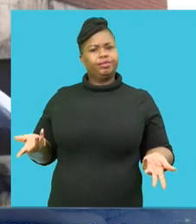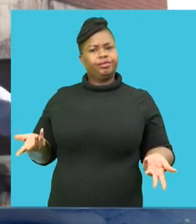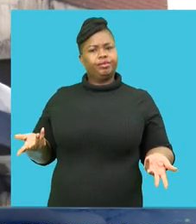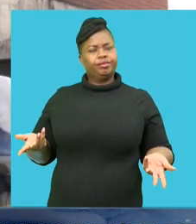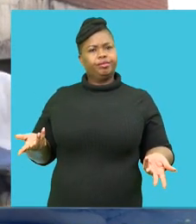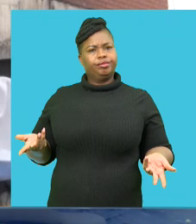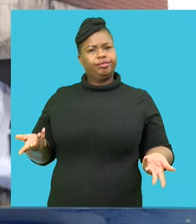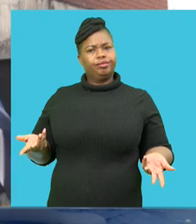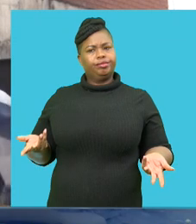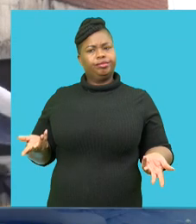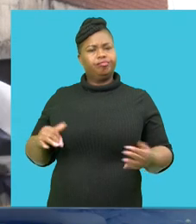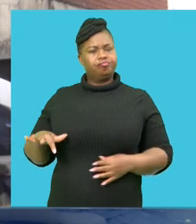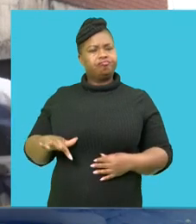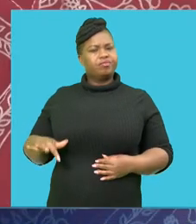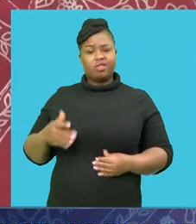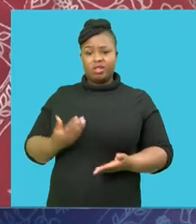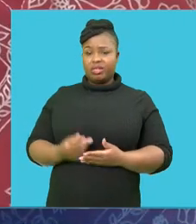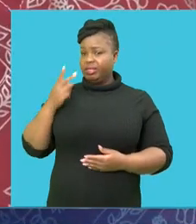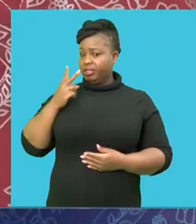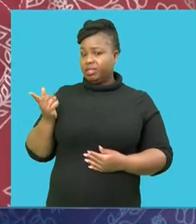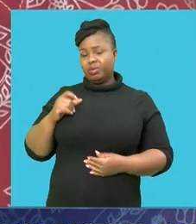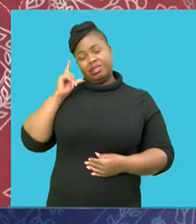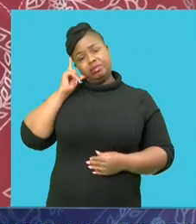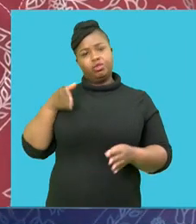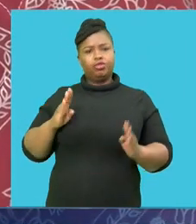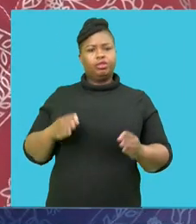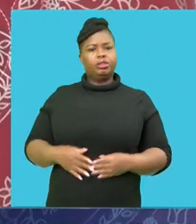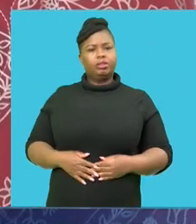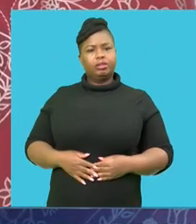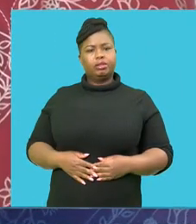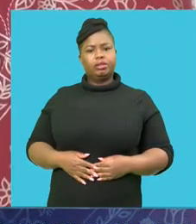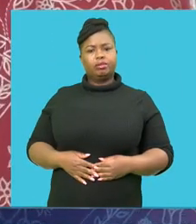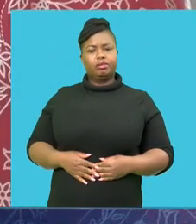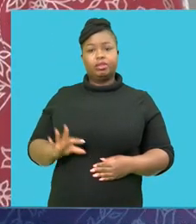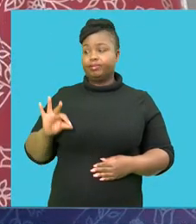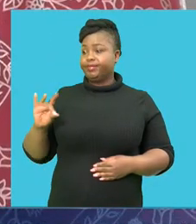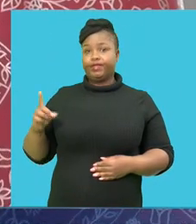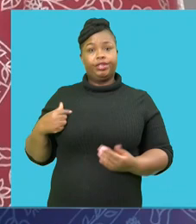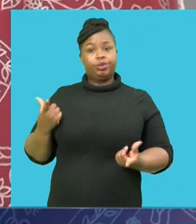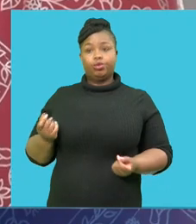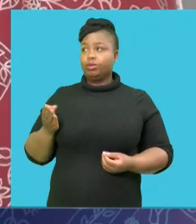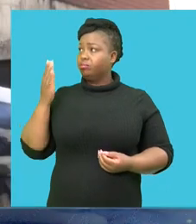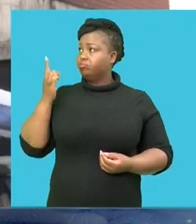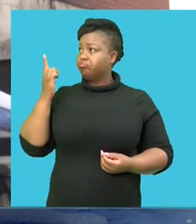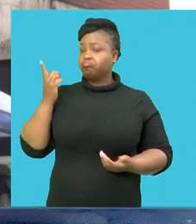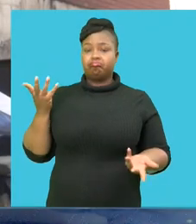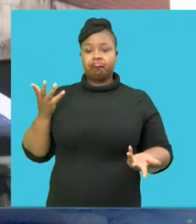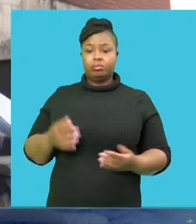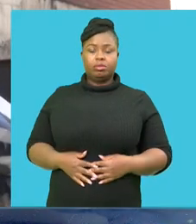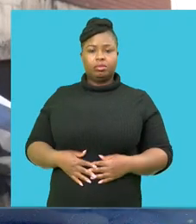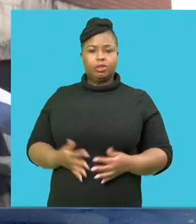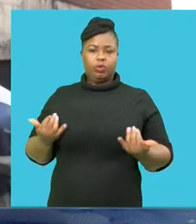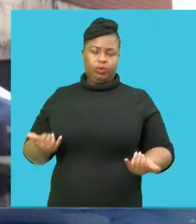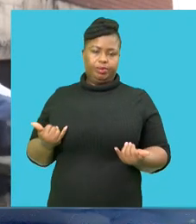can have a place. As you can see now they are sleeping on the street. This is what they are doing every day, even there on top. So